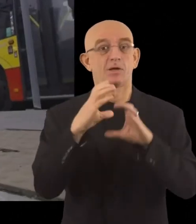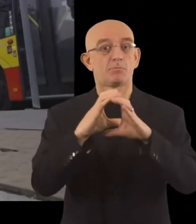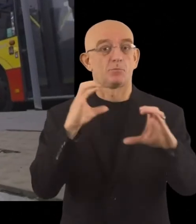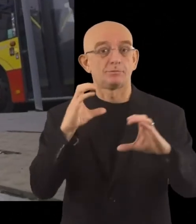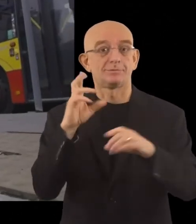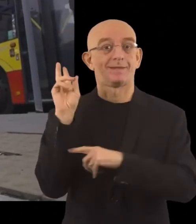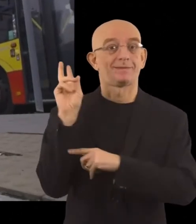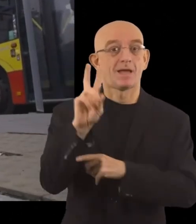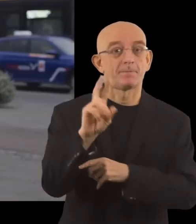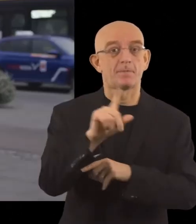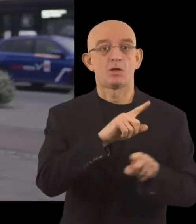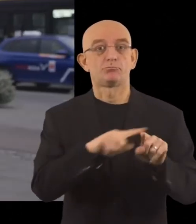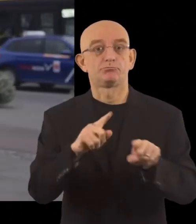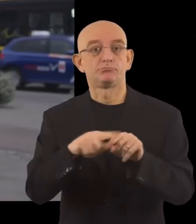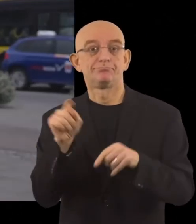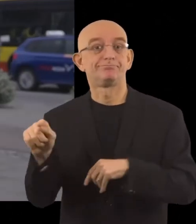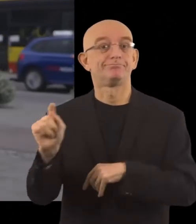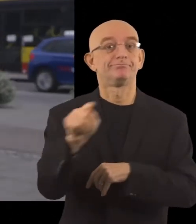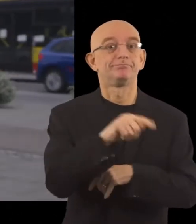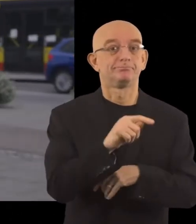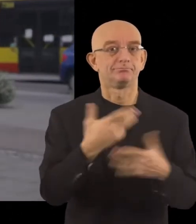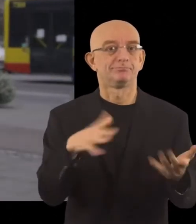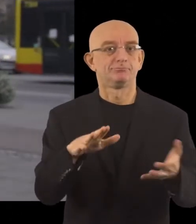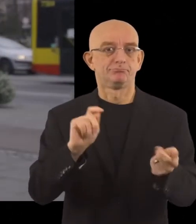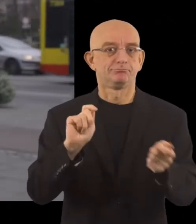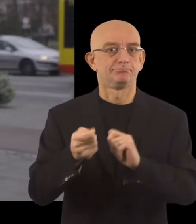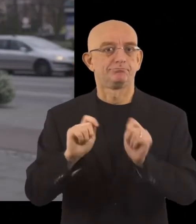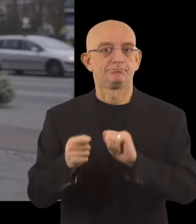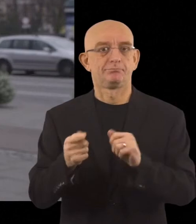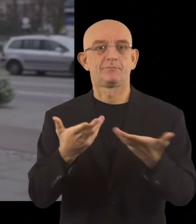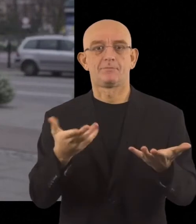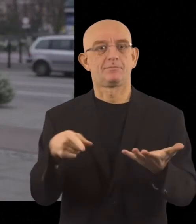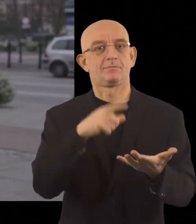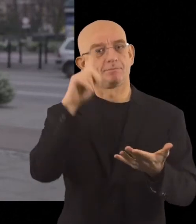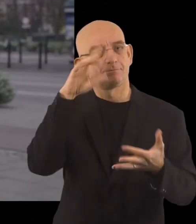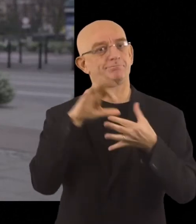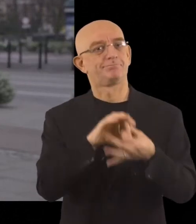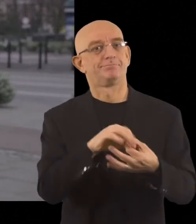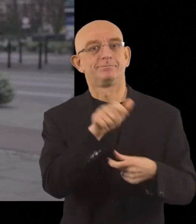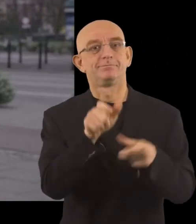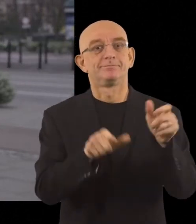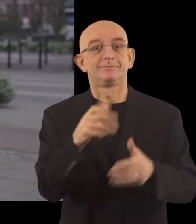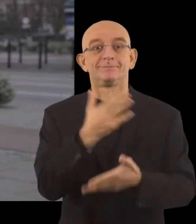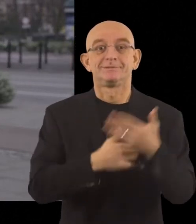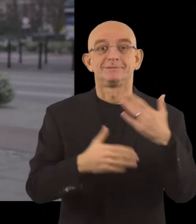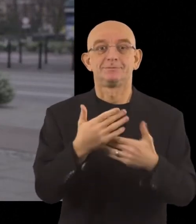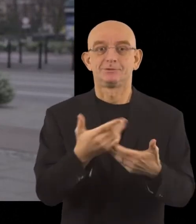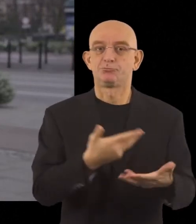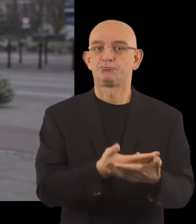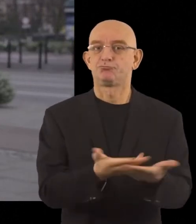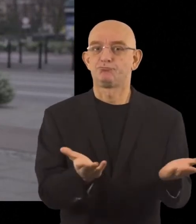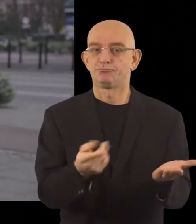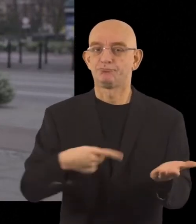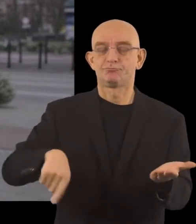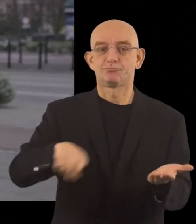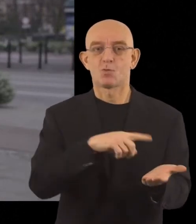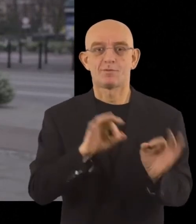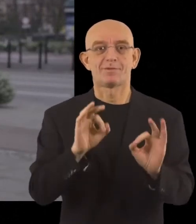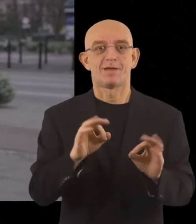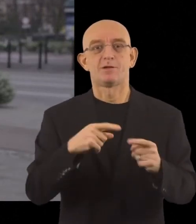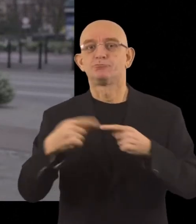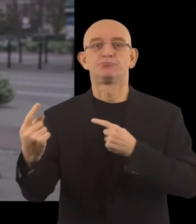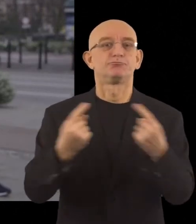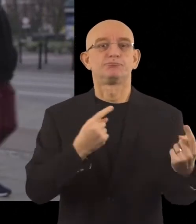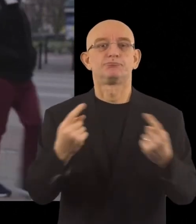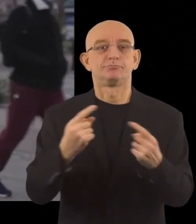At present, I am pleased that all these buses and trams are being adapted for persons with disabilities, especially people with mobility